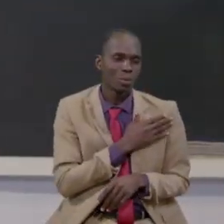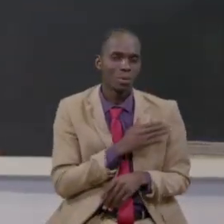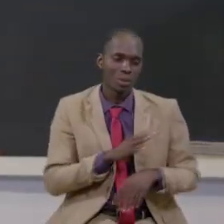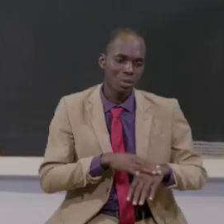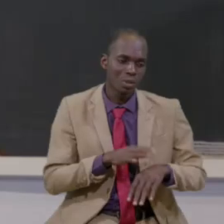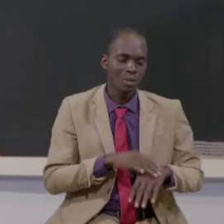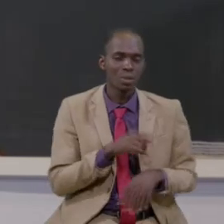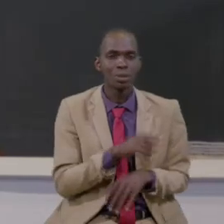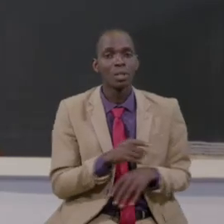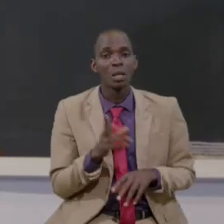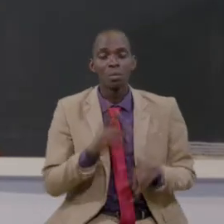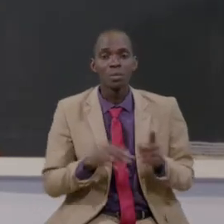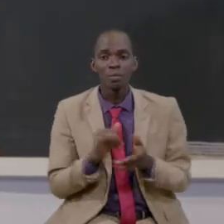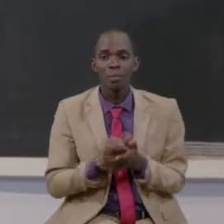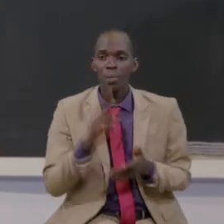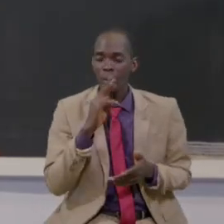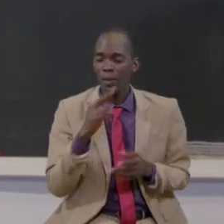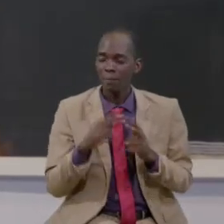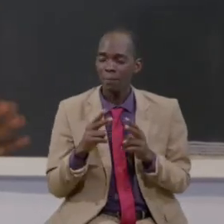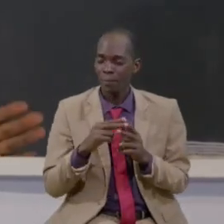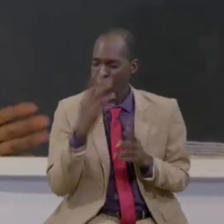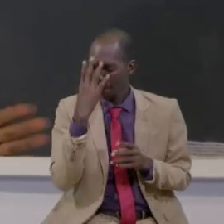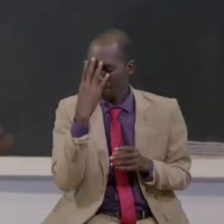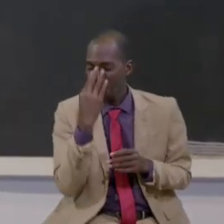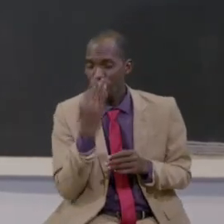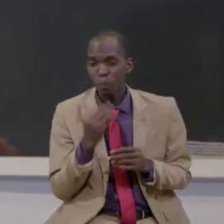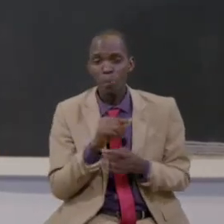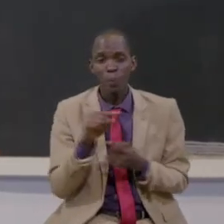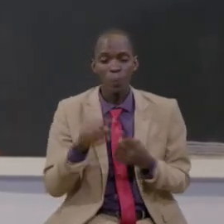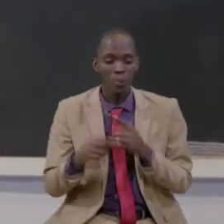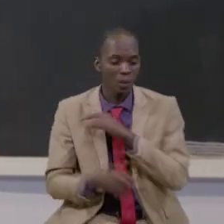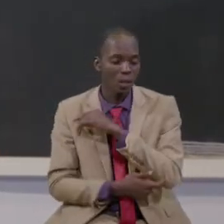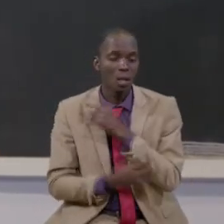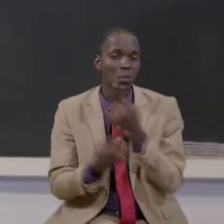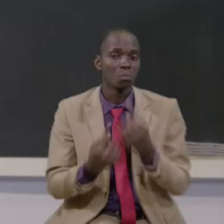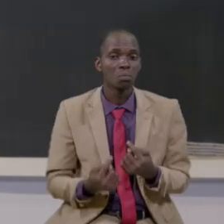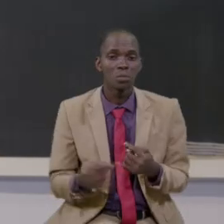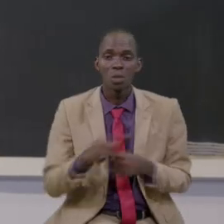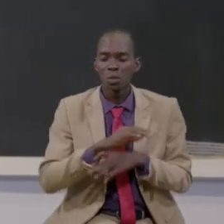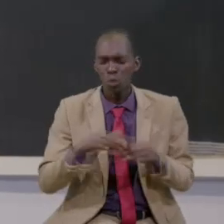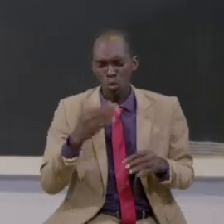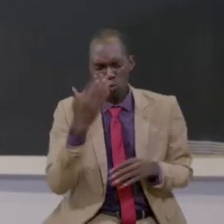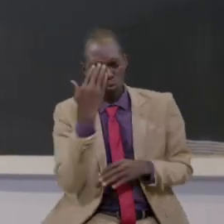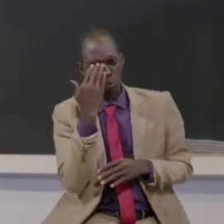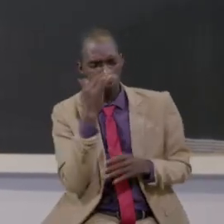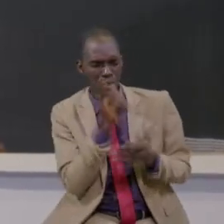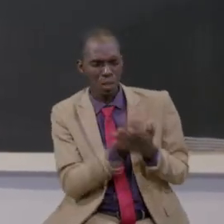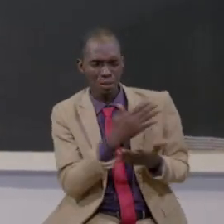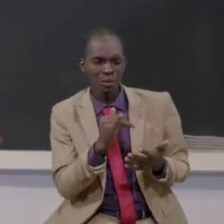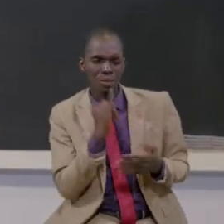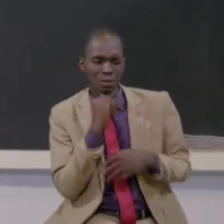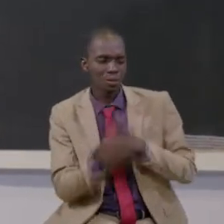asleep, when temptation comes, they don't recognize temptation anymore. They just fall into